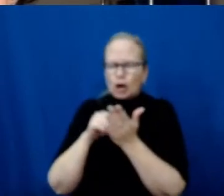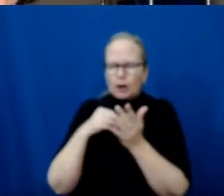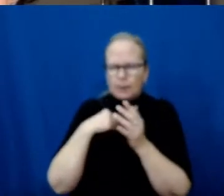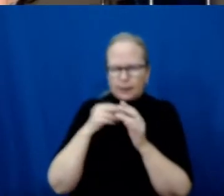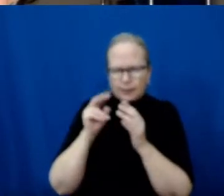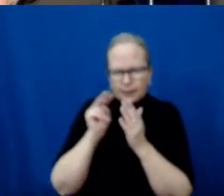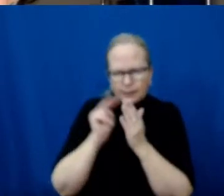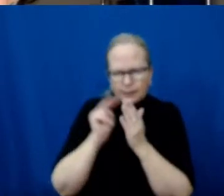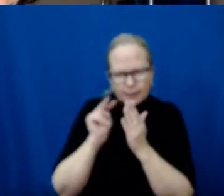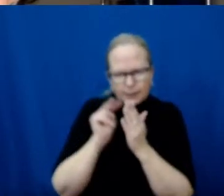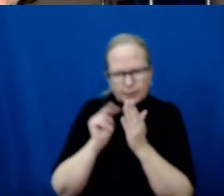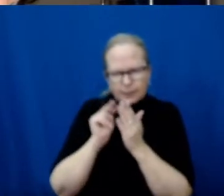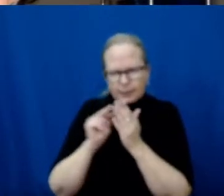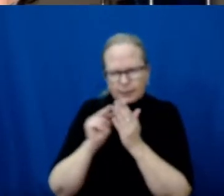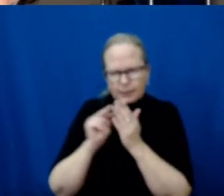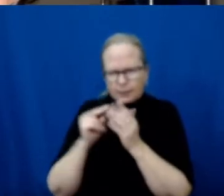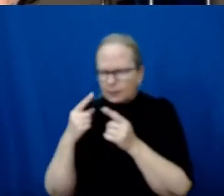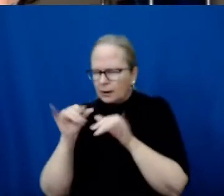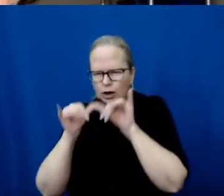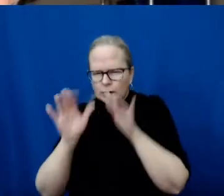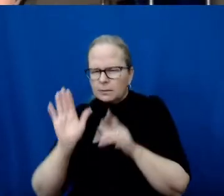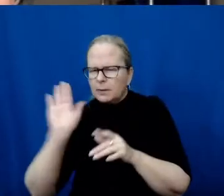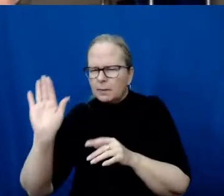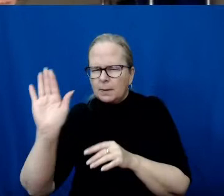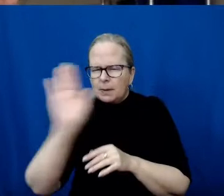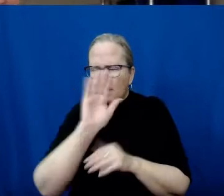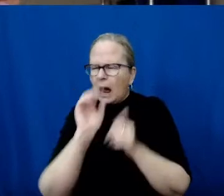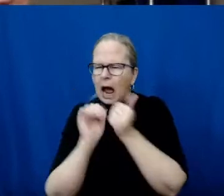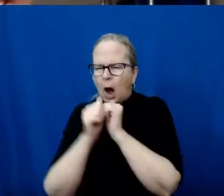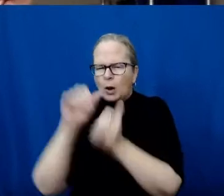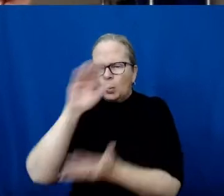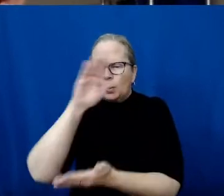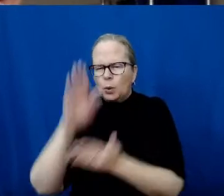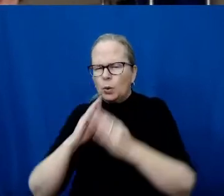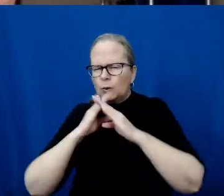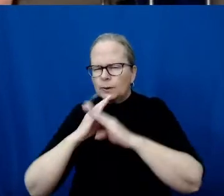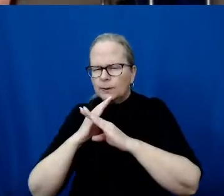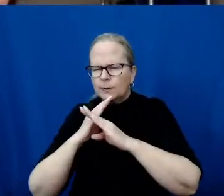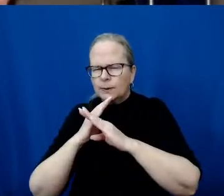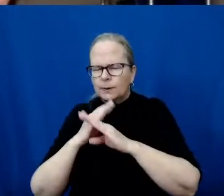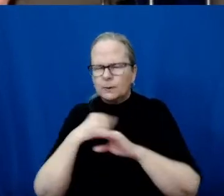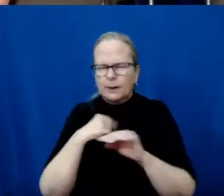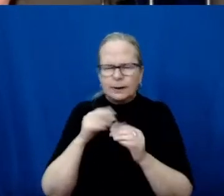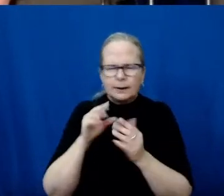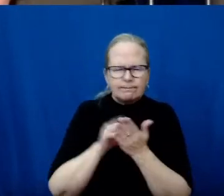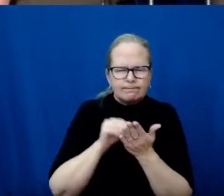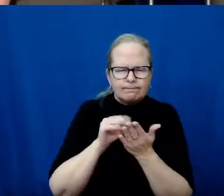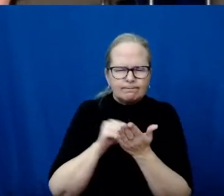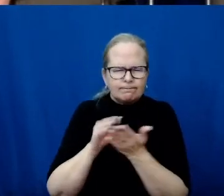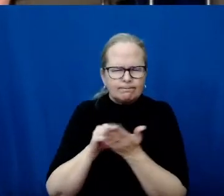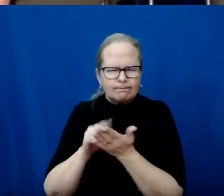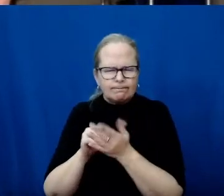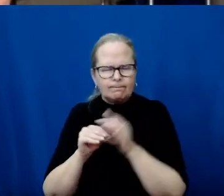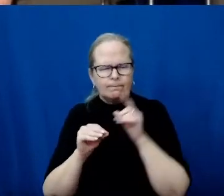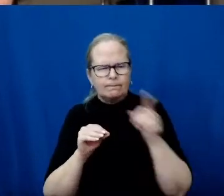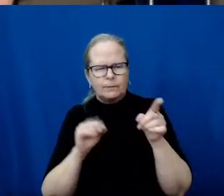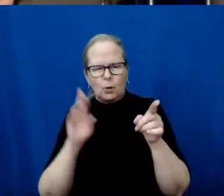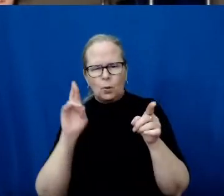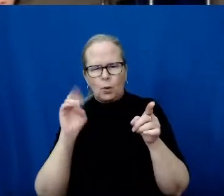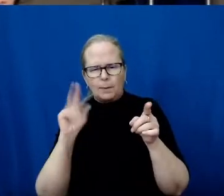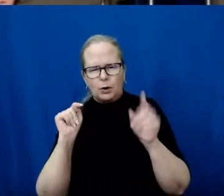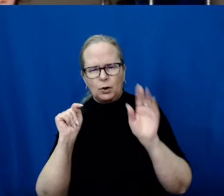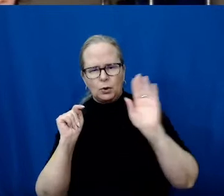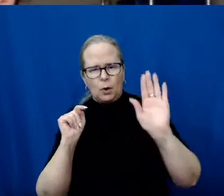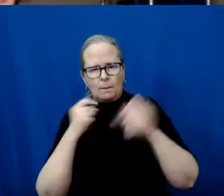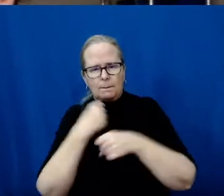I'm gonna make swag here. For those that don't know what a swag is, it's a super wild ass guess.